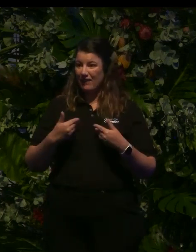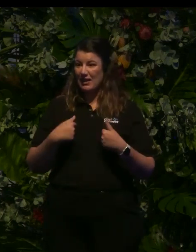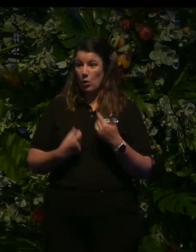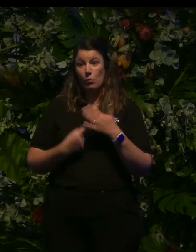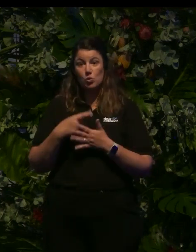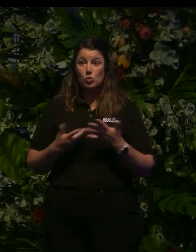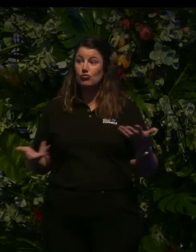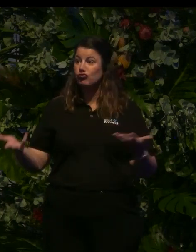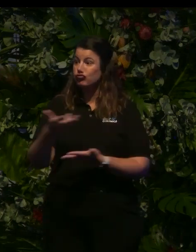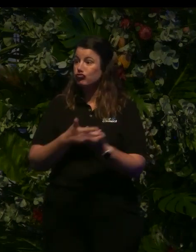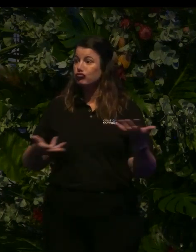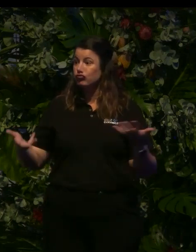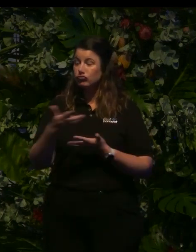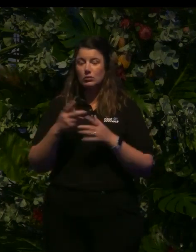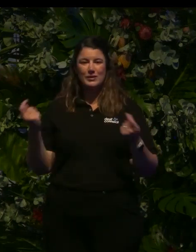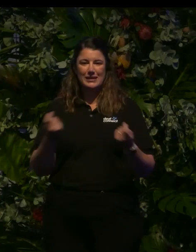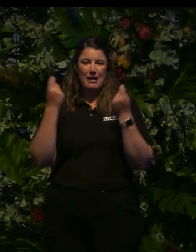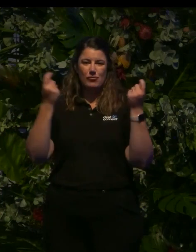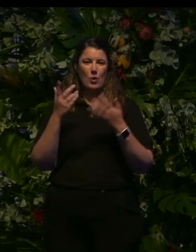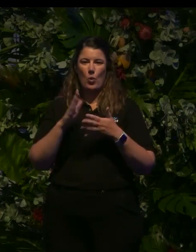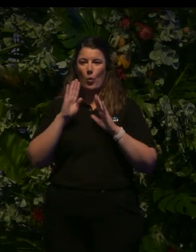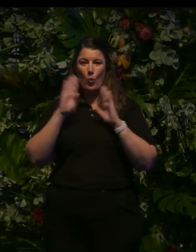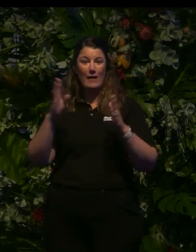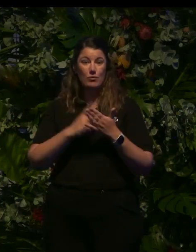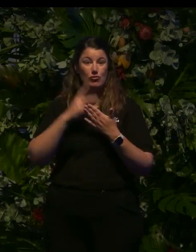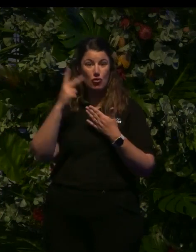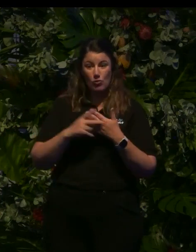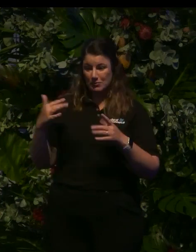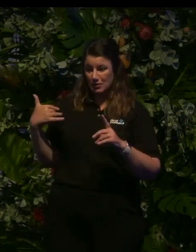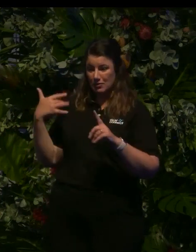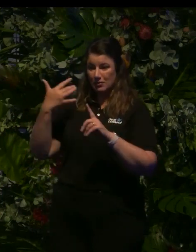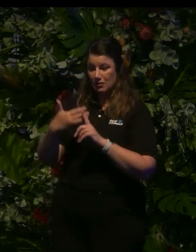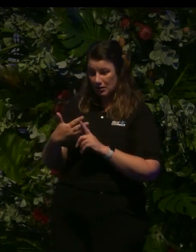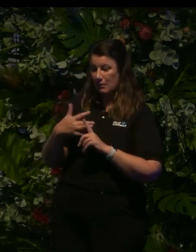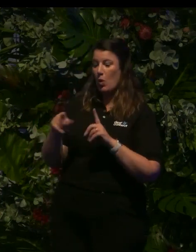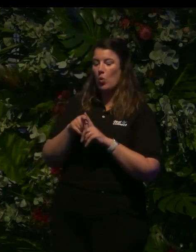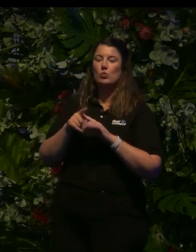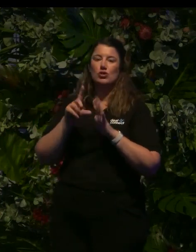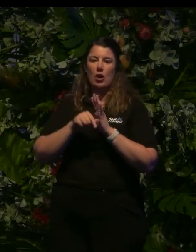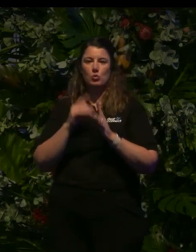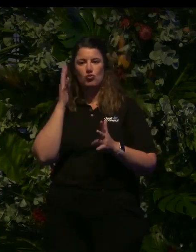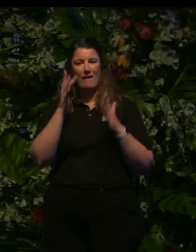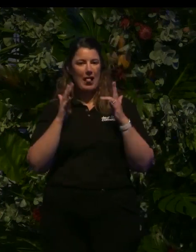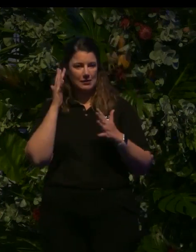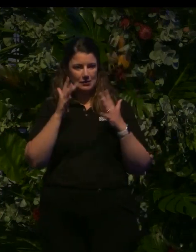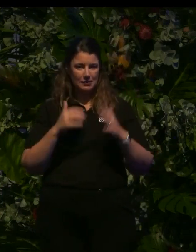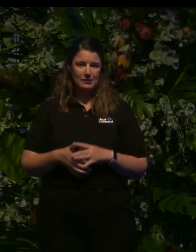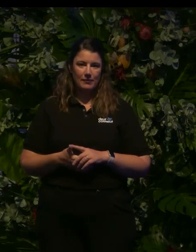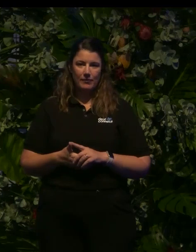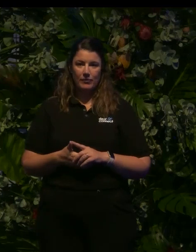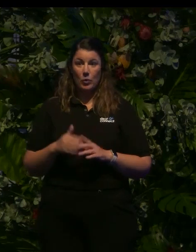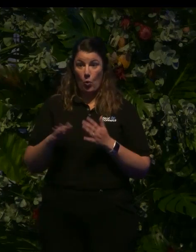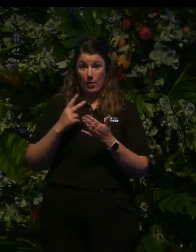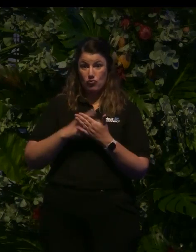come together and celebrate all the wonderful progress that we've made over the years, but it's also a time to reflect on all